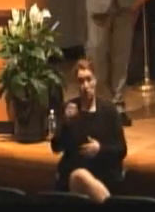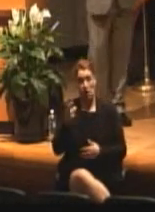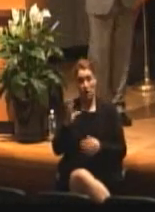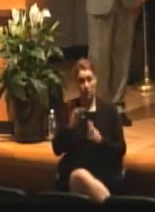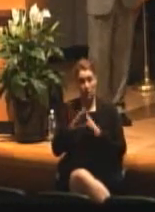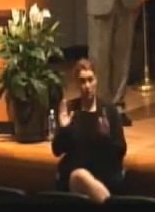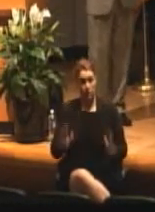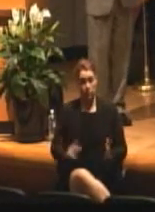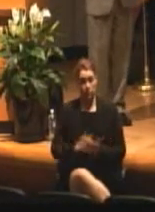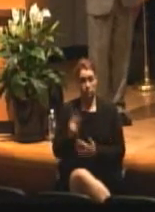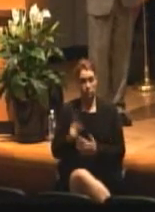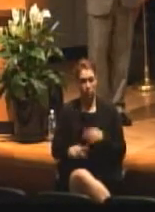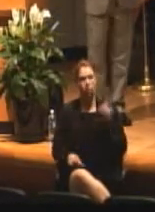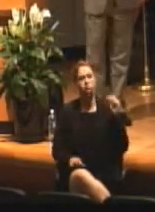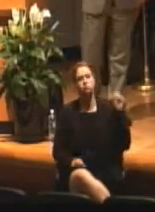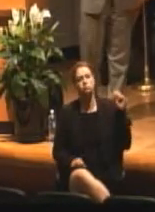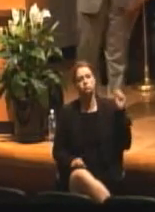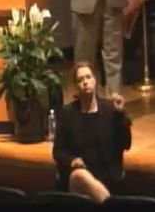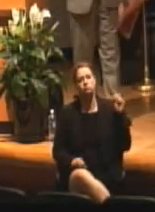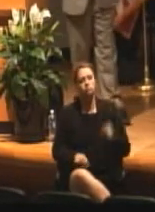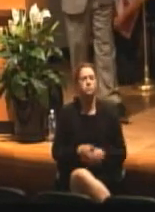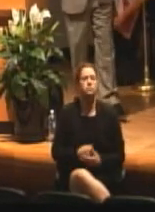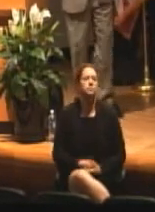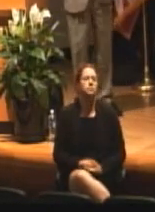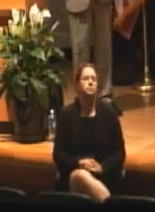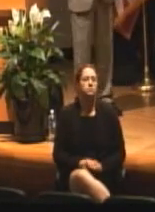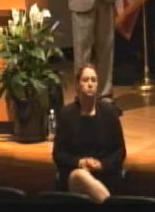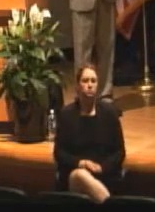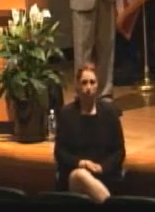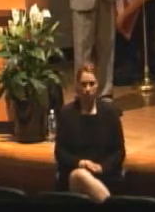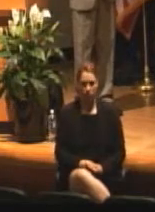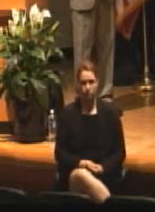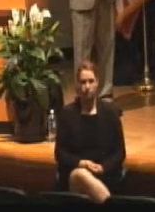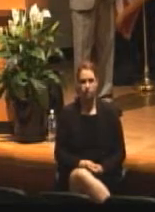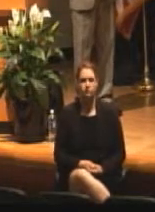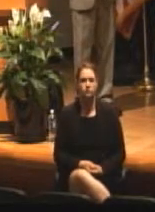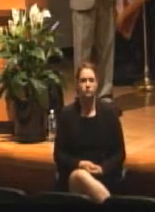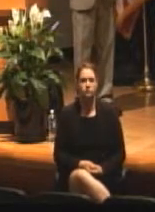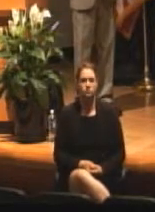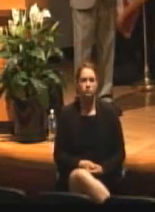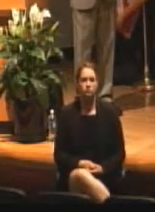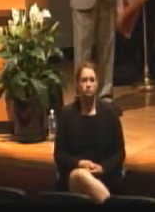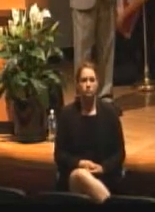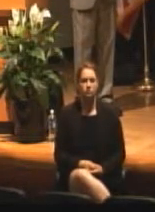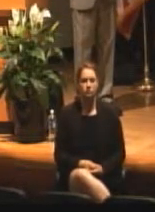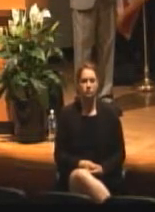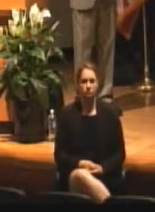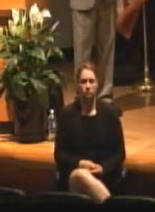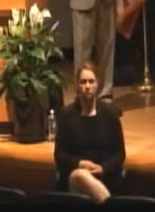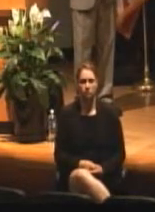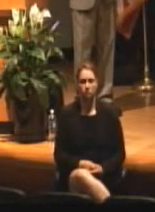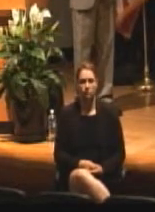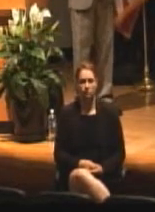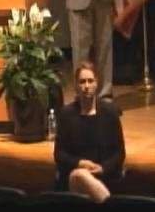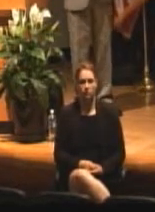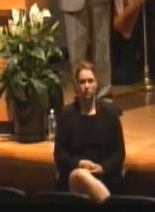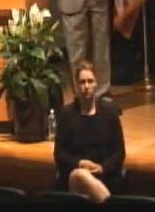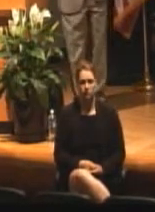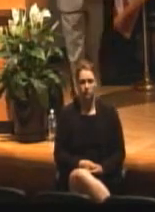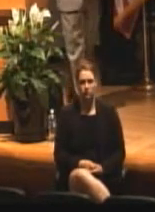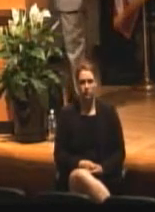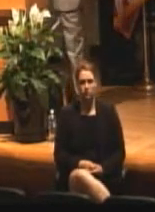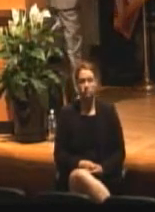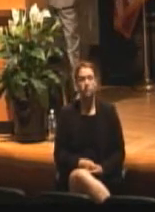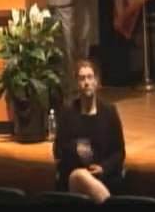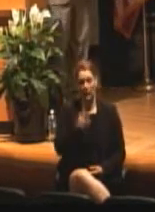Yes, we do those. Mm-hmm. There's quite a few that do that you could find on their website. Or if you